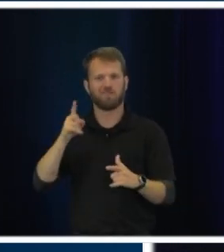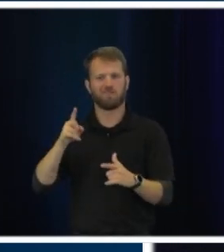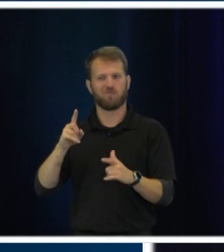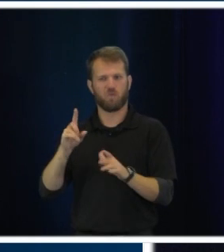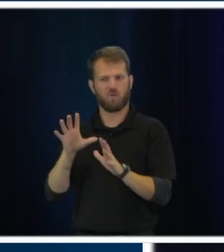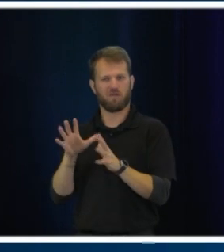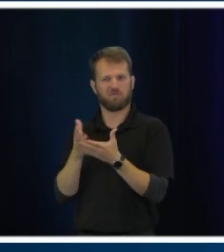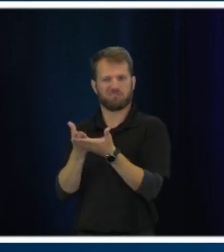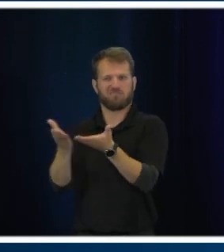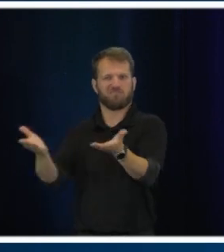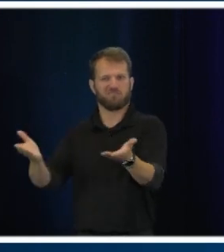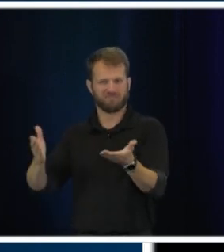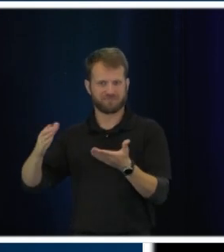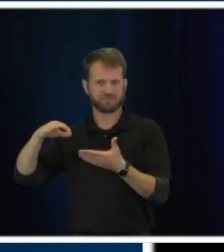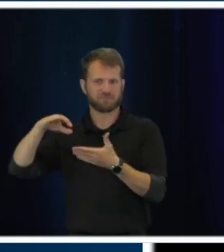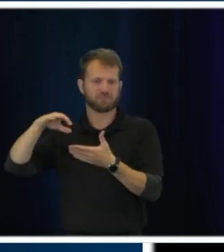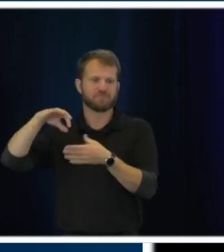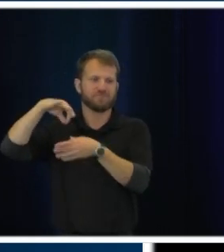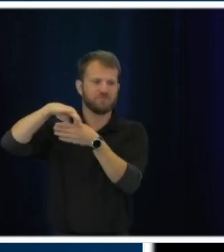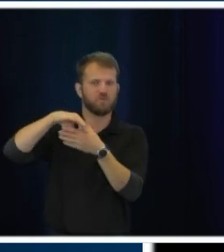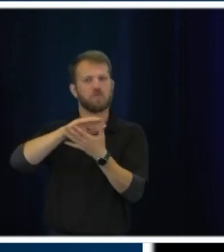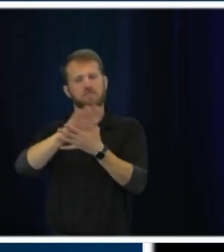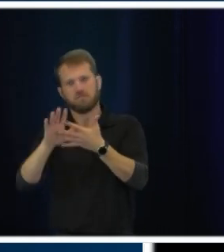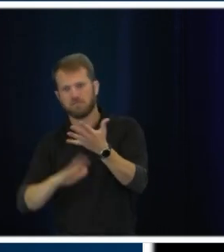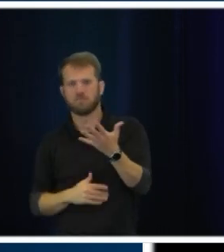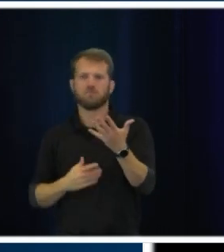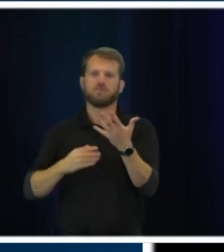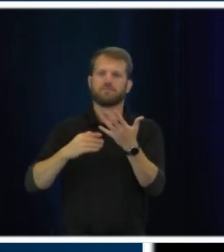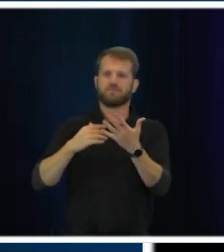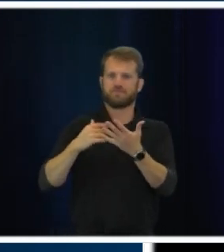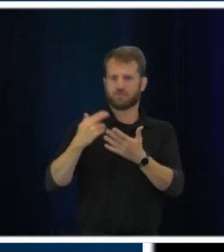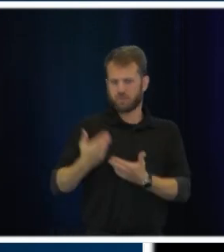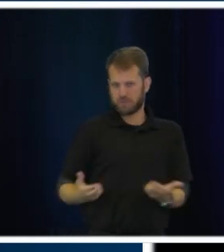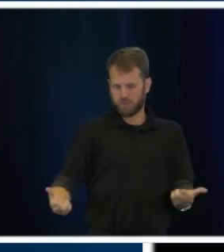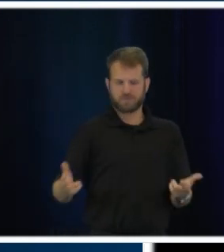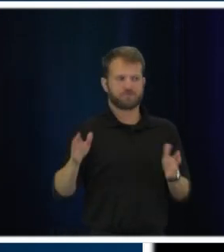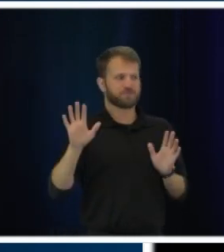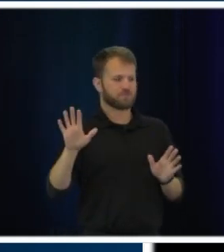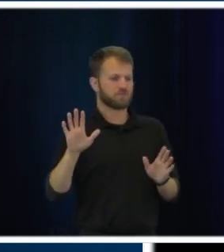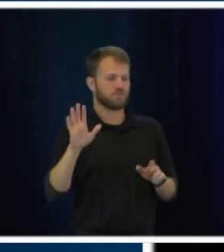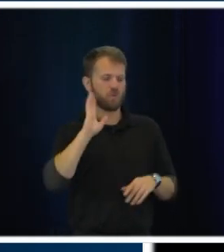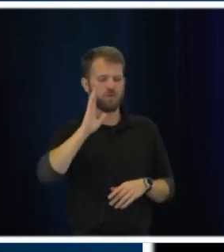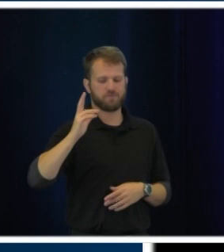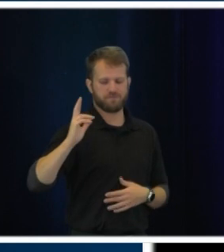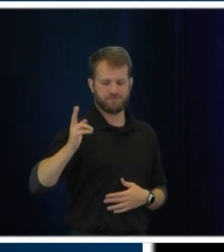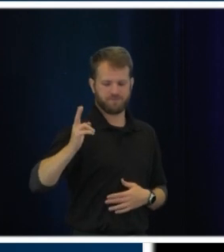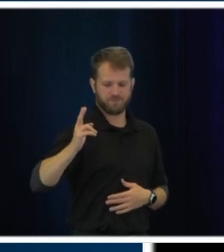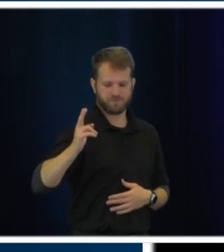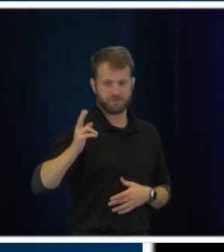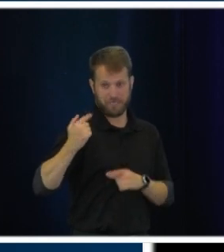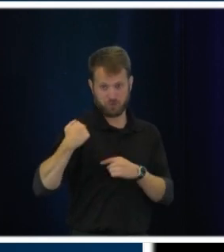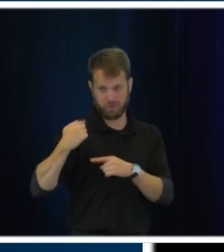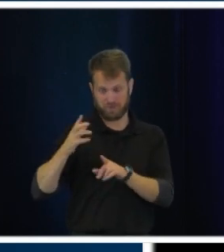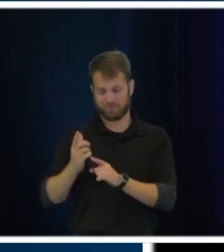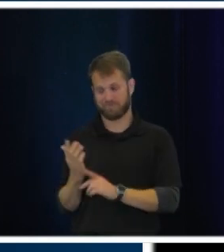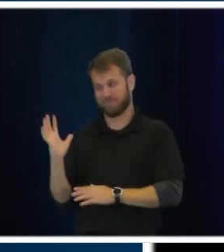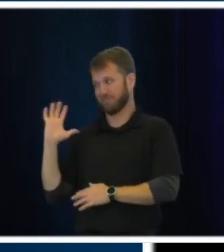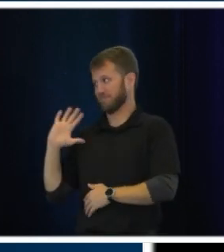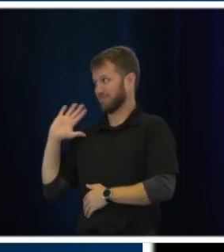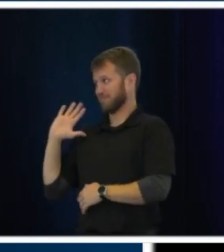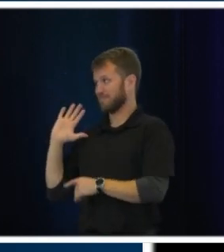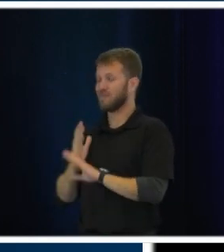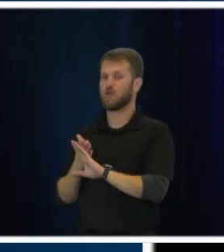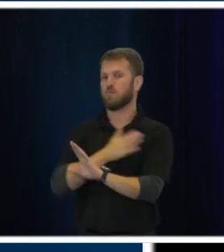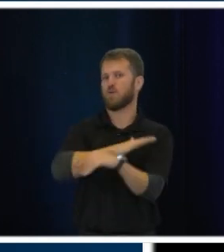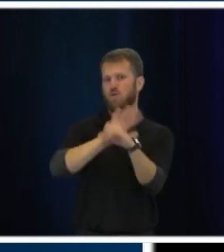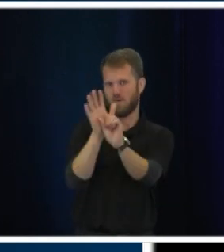So, let's see if this works. So first, let's go back a little bit to pre-pandemic. I know it might be